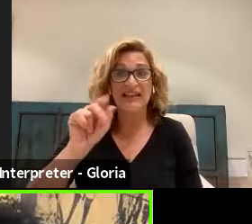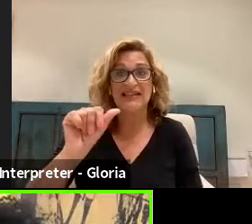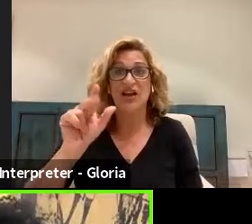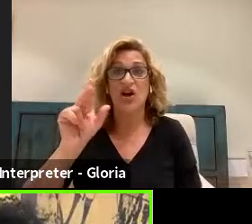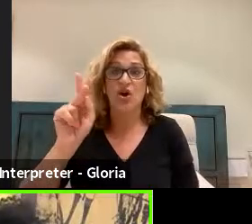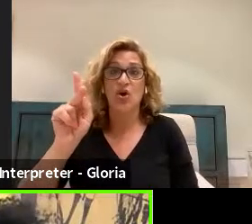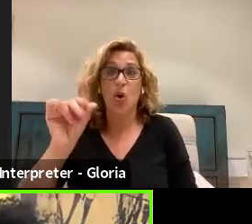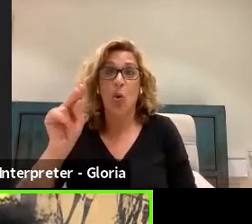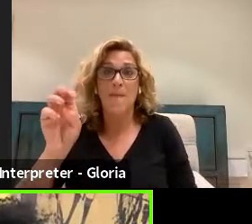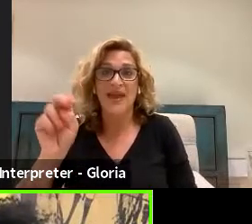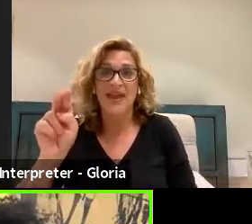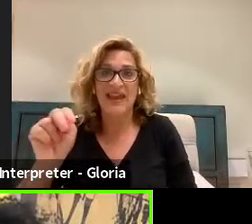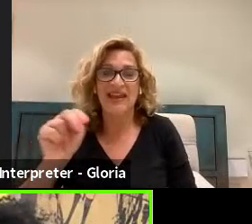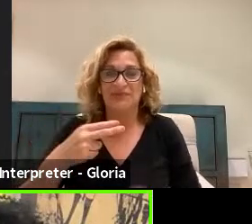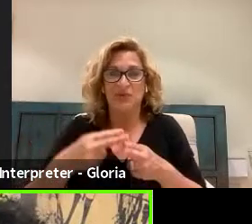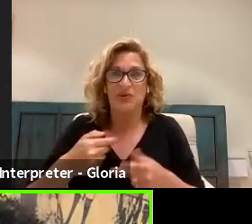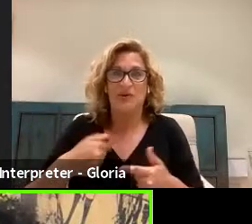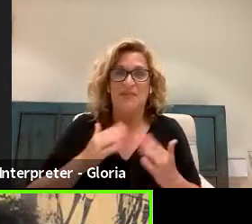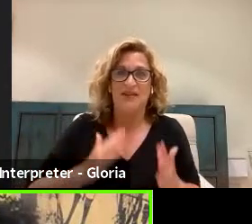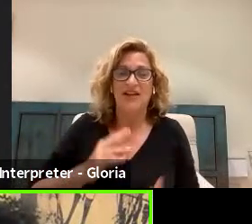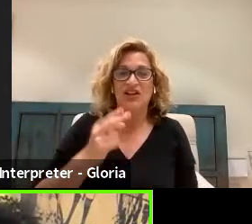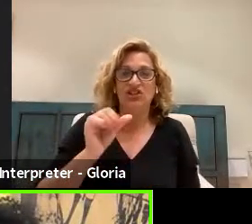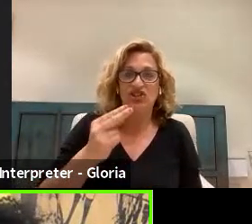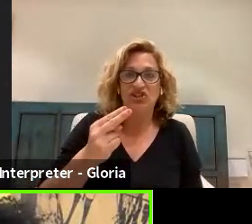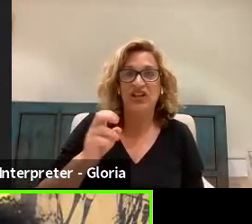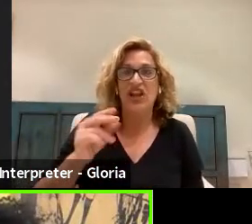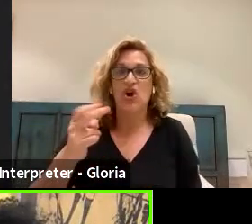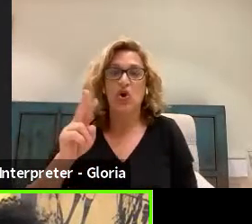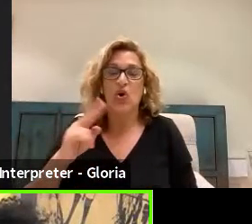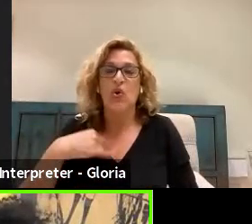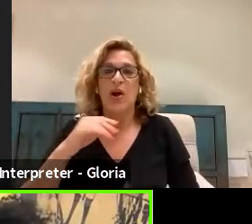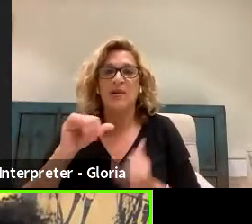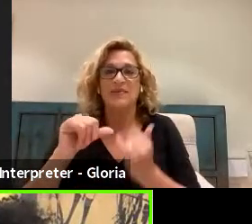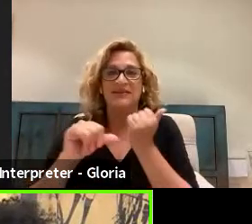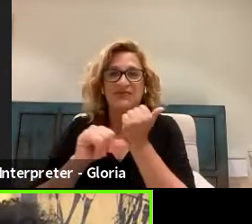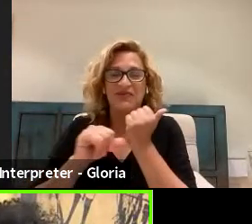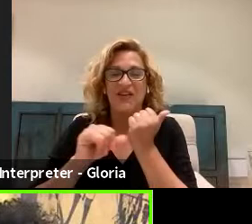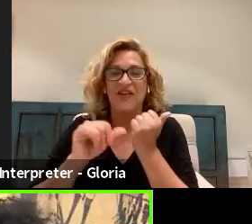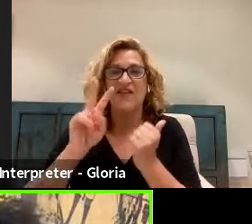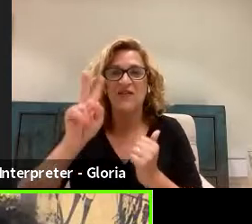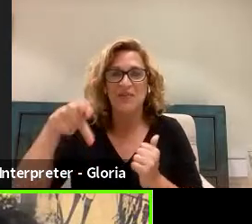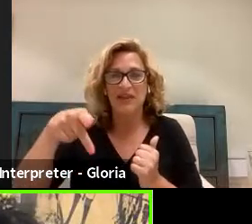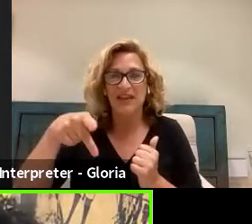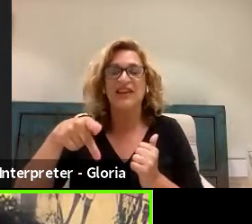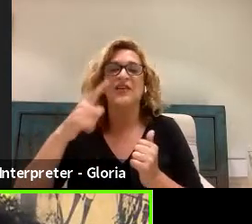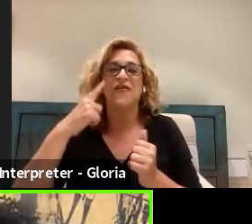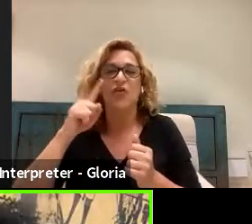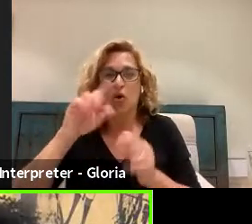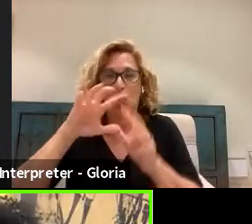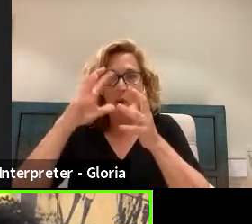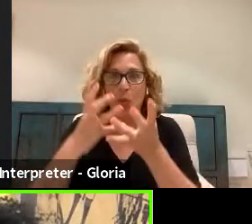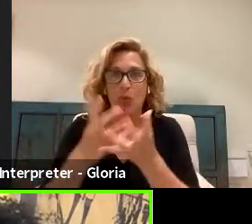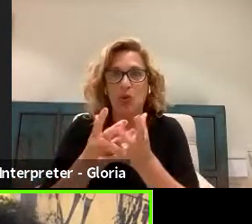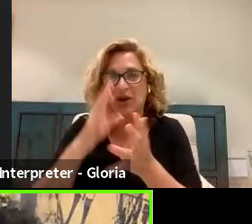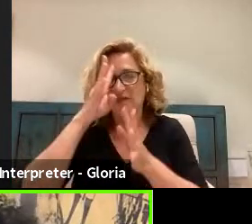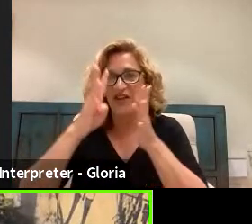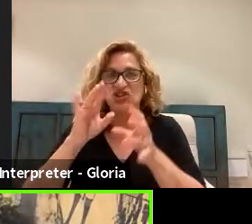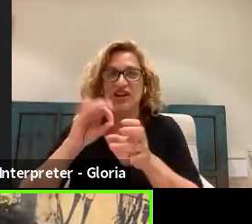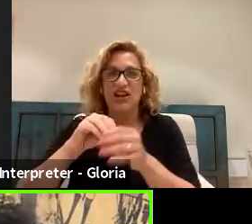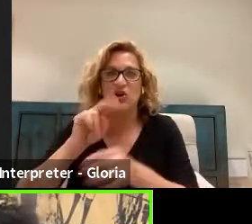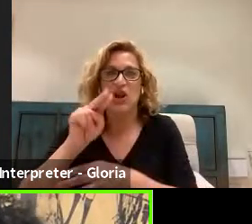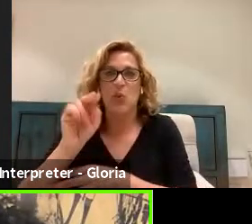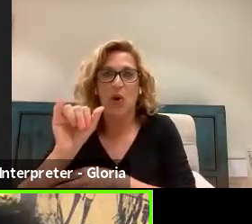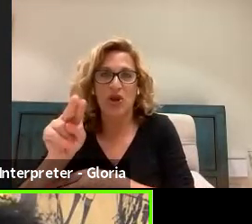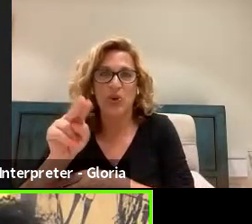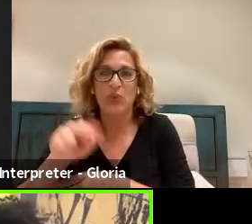are she, her, and I'm the Senior Vice President for Global Inclusion and Strategic Innovation at New York University. I am joining